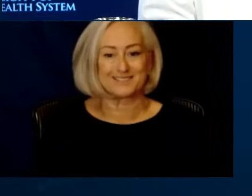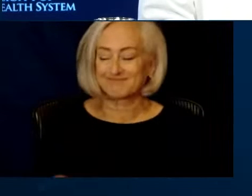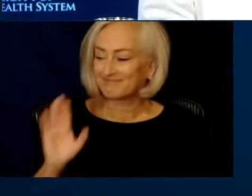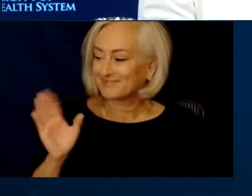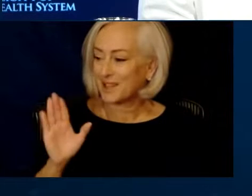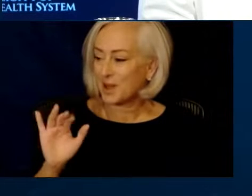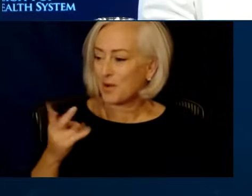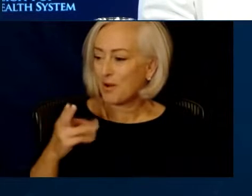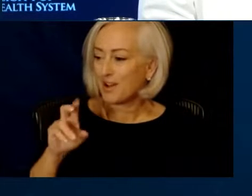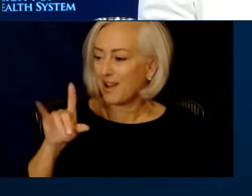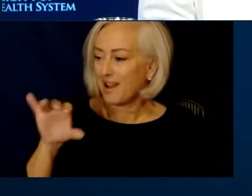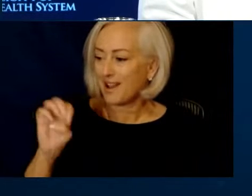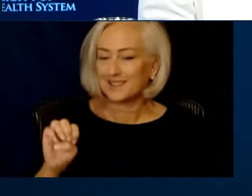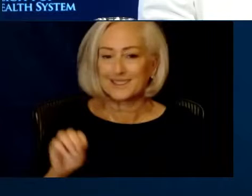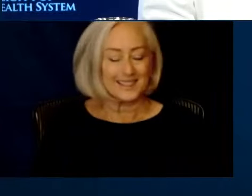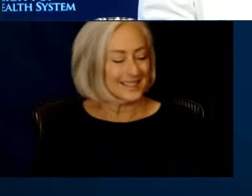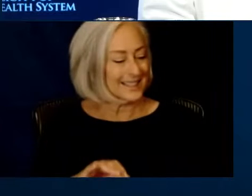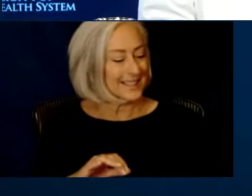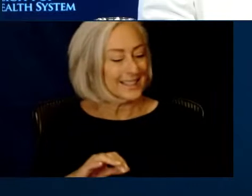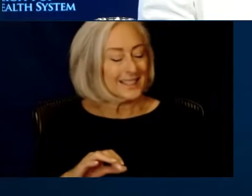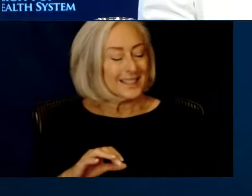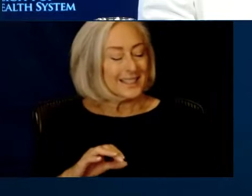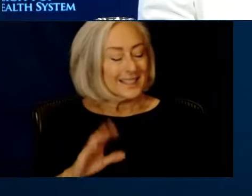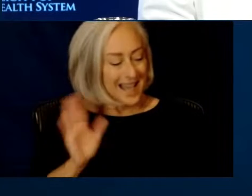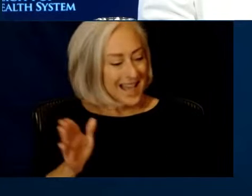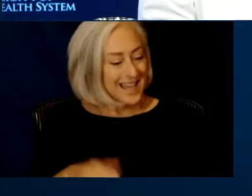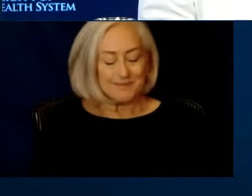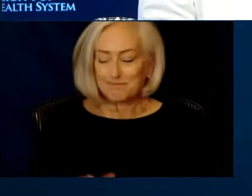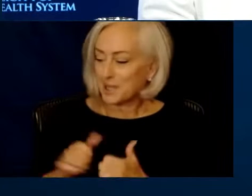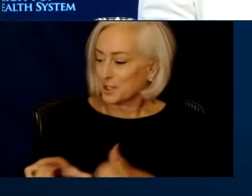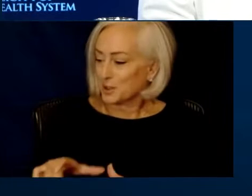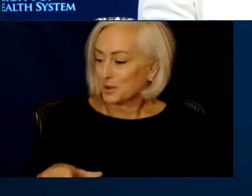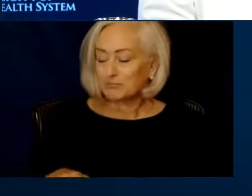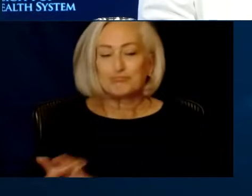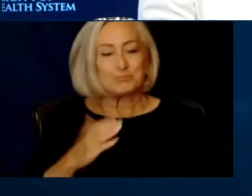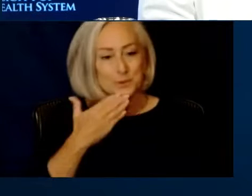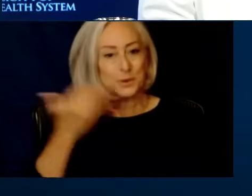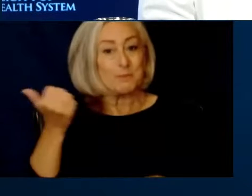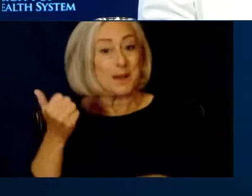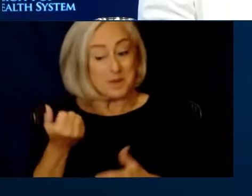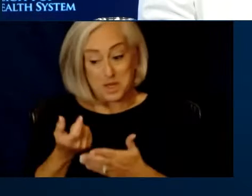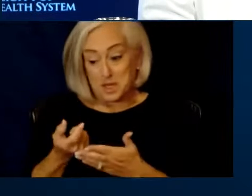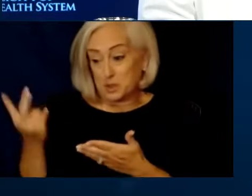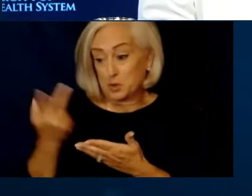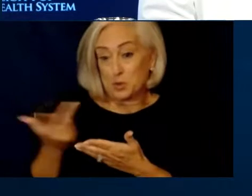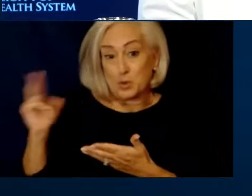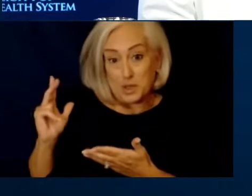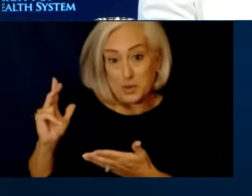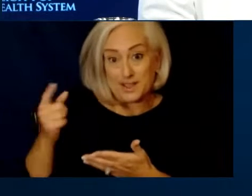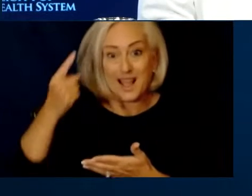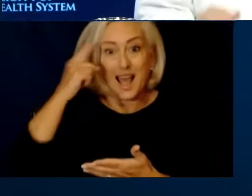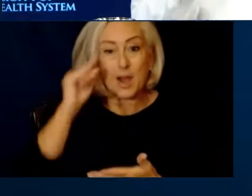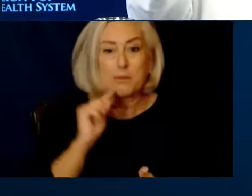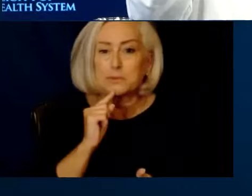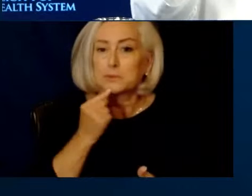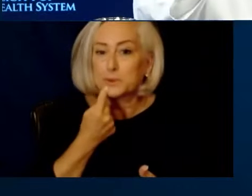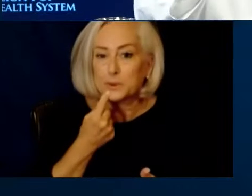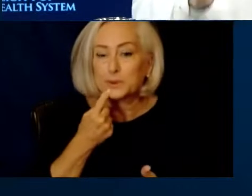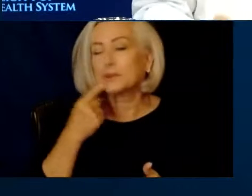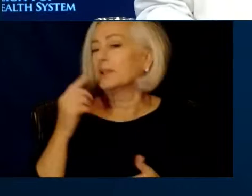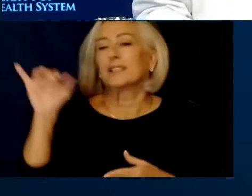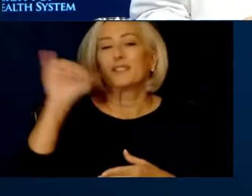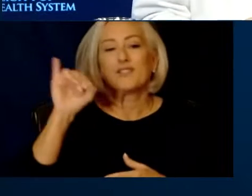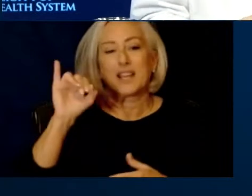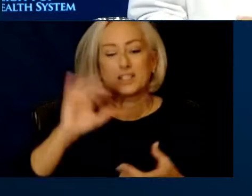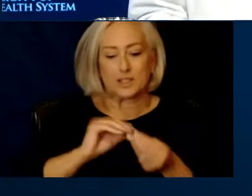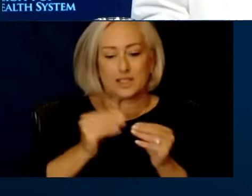brother? We're doing better. A couple weeks ago, I was hoping that our acute infection numbers were going to be down.